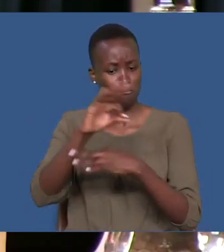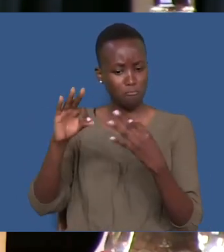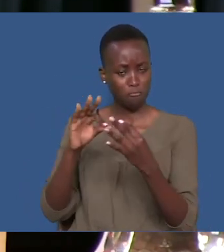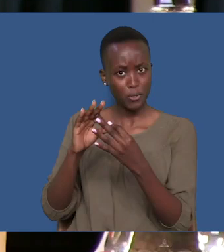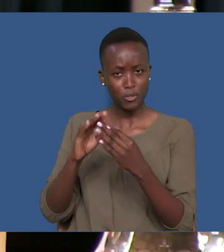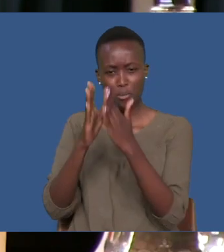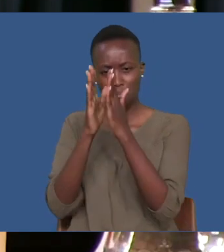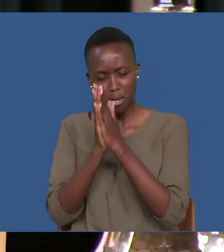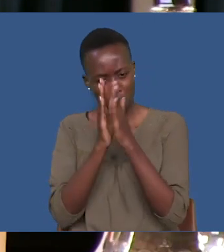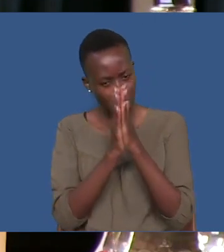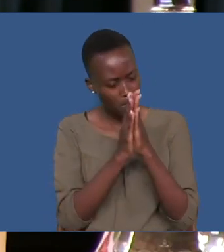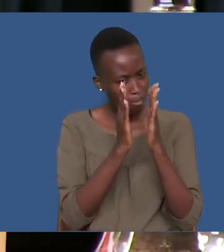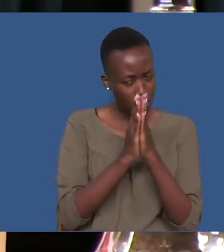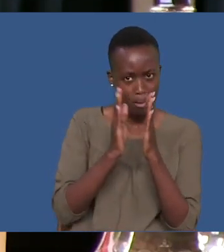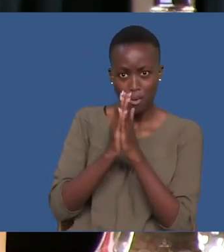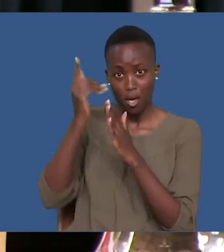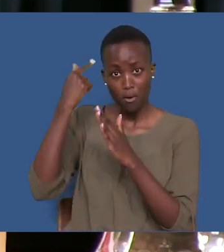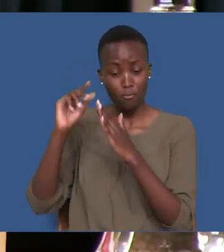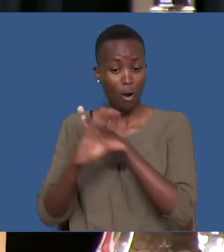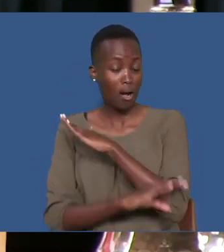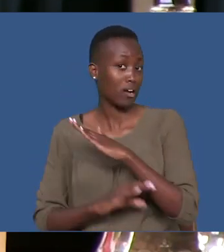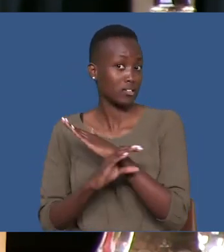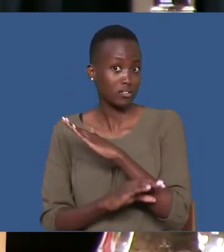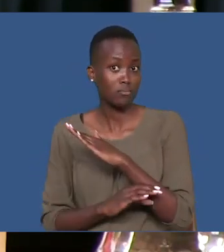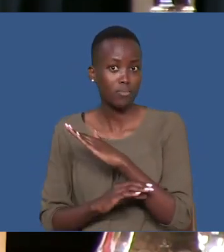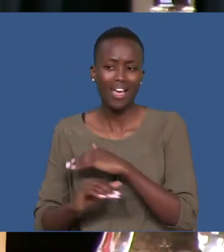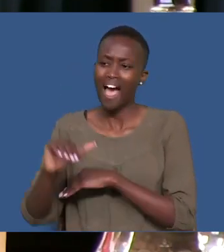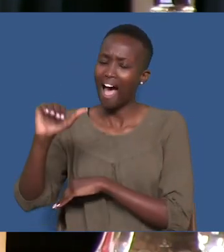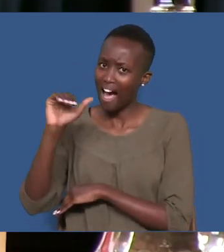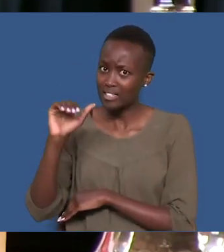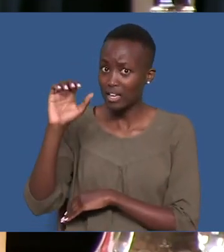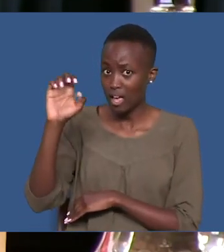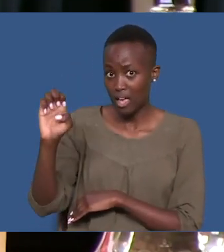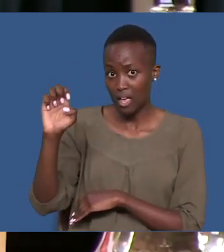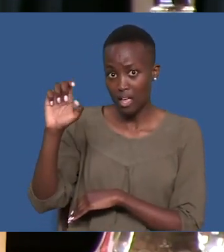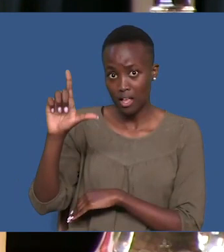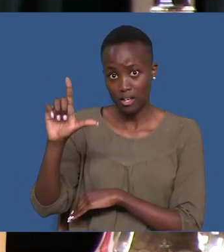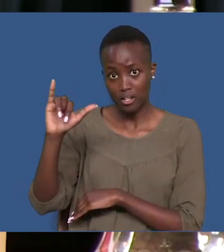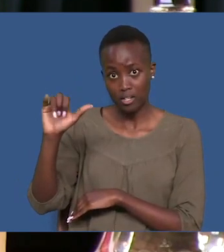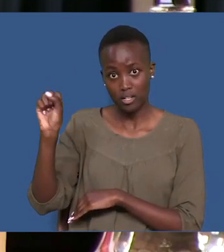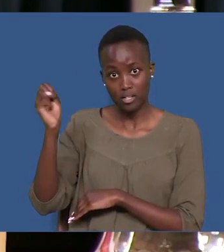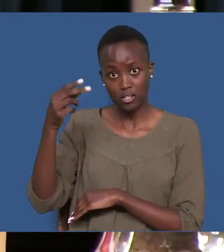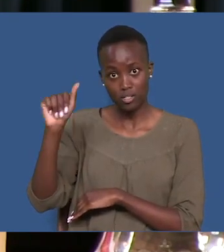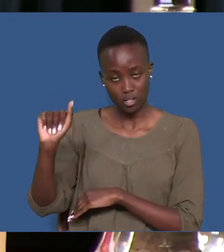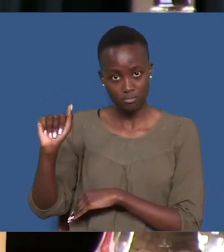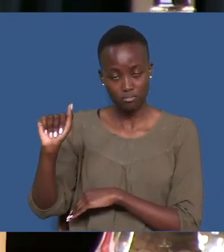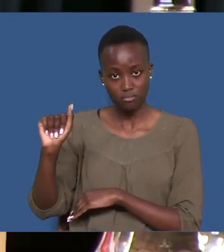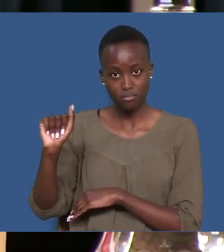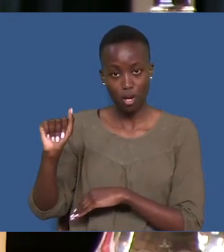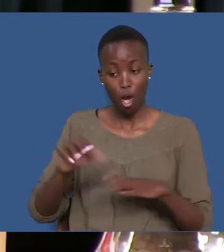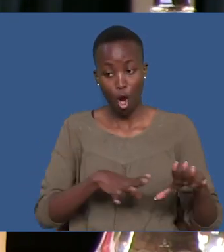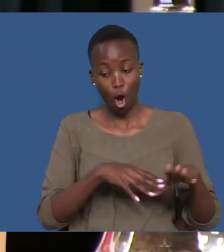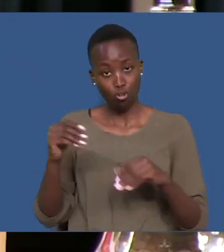for interceding for the country at that particular time, requested for the company of the man of God, Elisha,